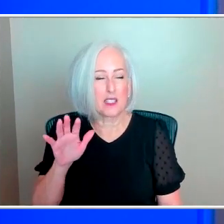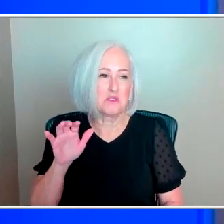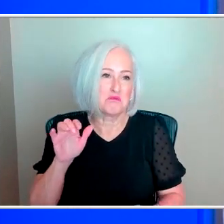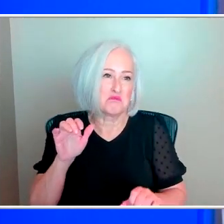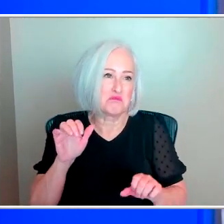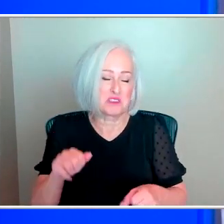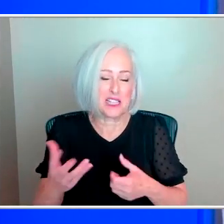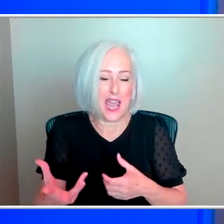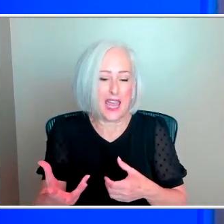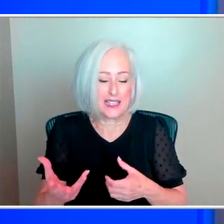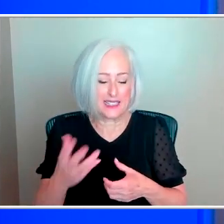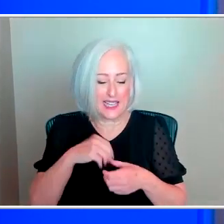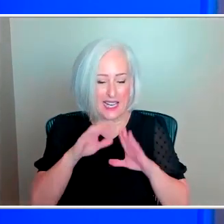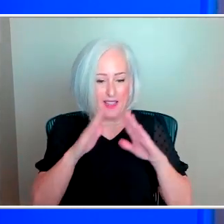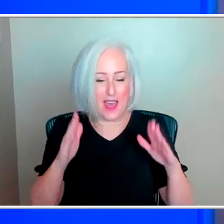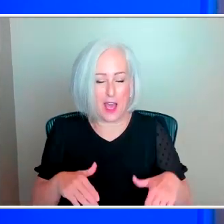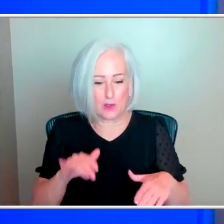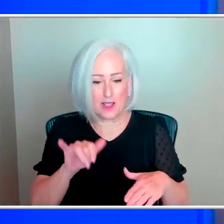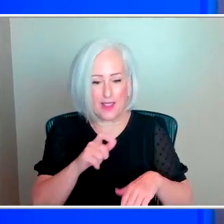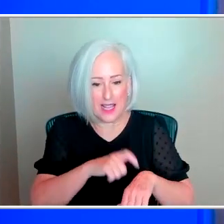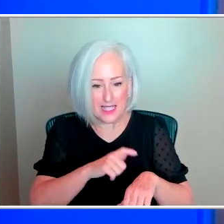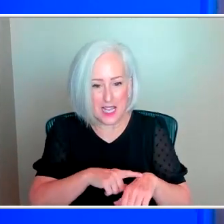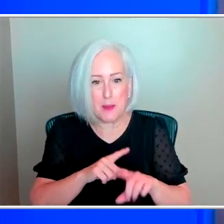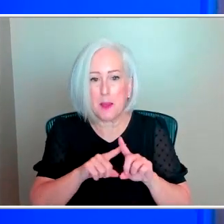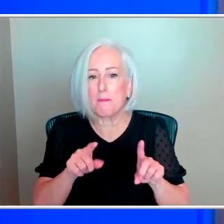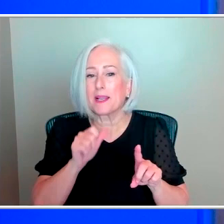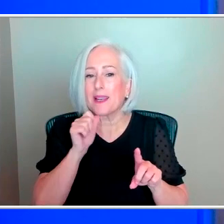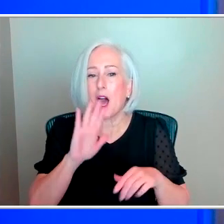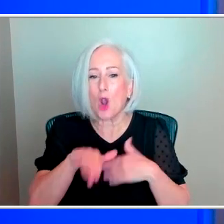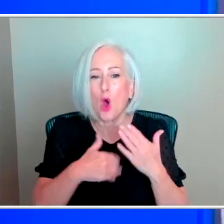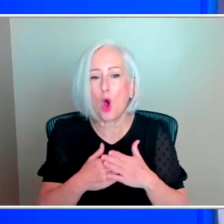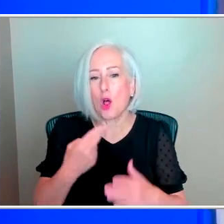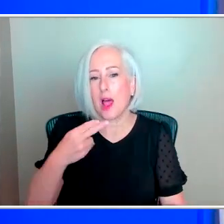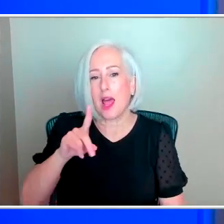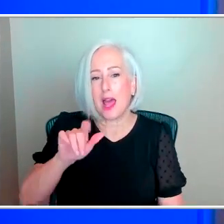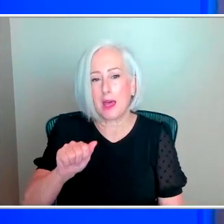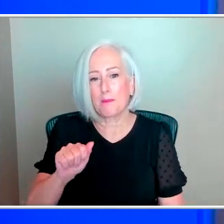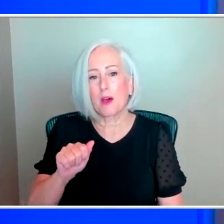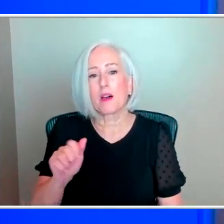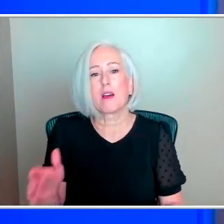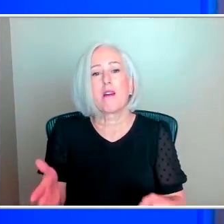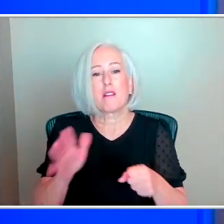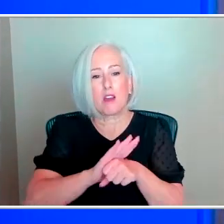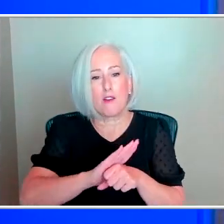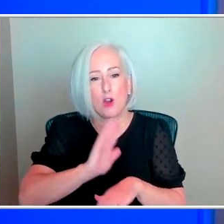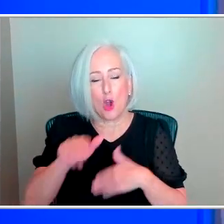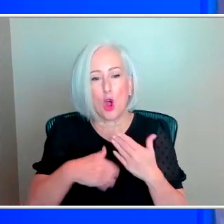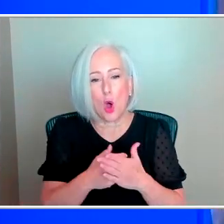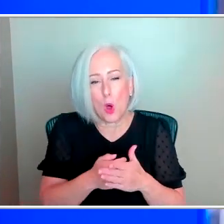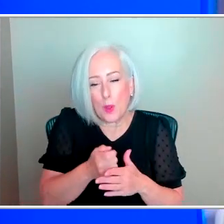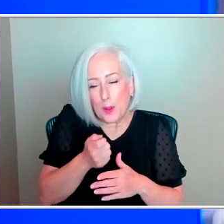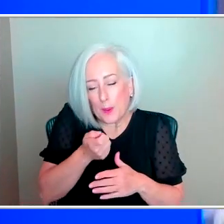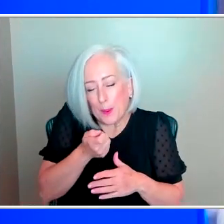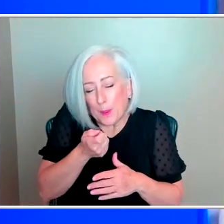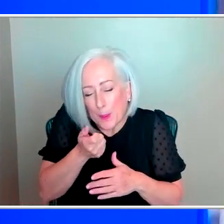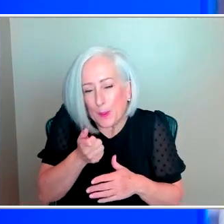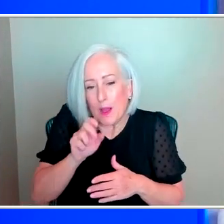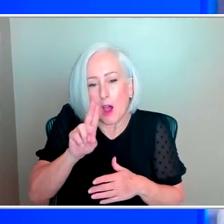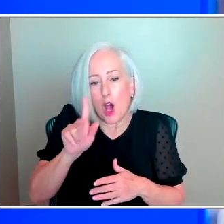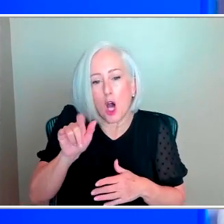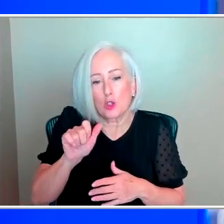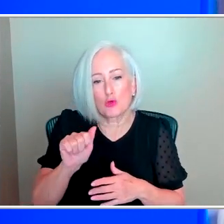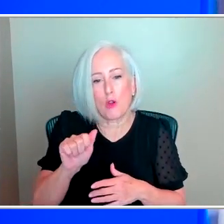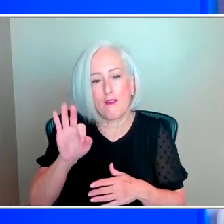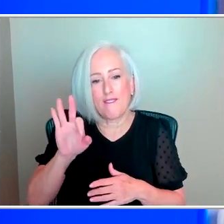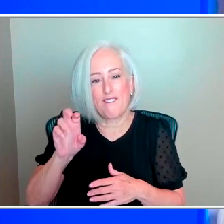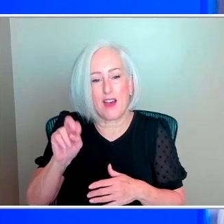not all of the HEPA filters will cover the ultrafine, but thank God we don't have much of that here in this part of the country. So